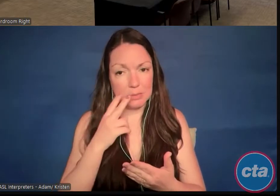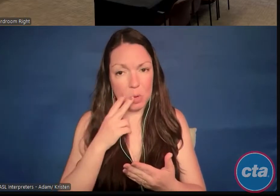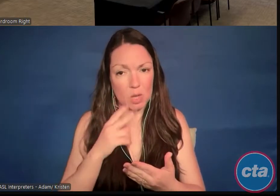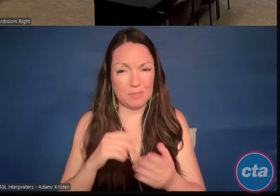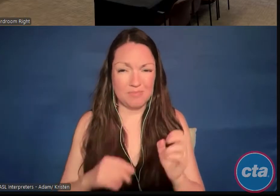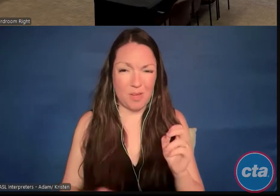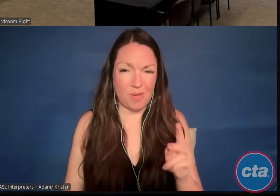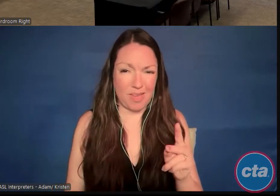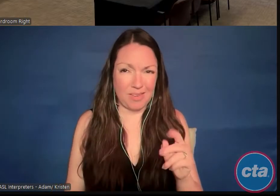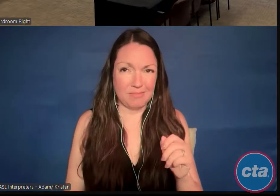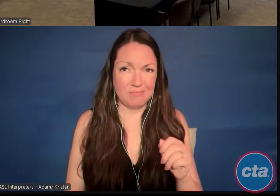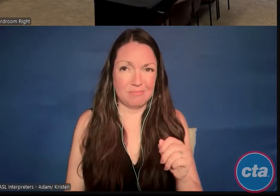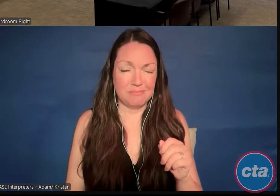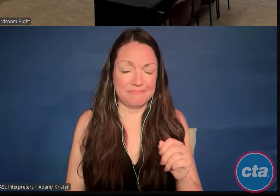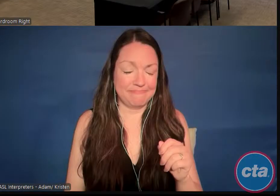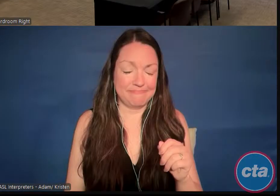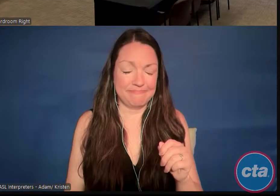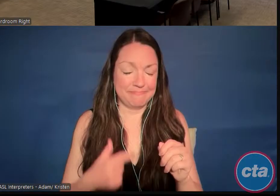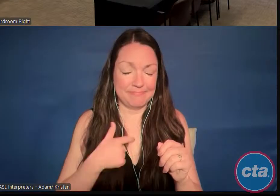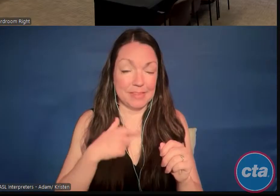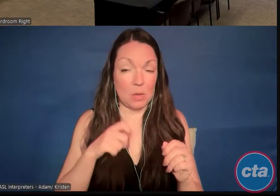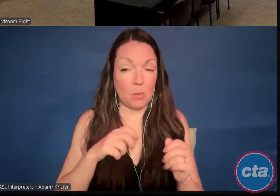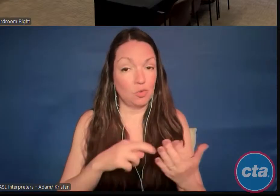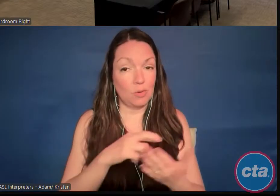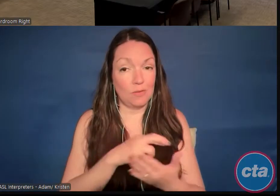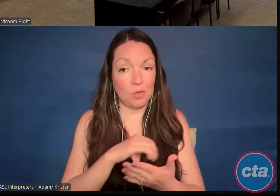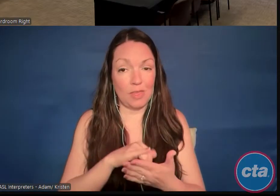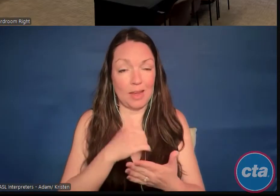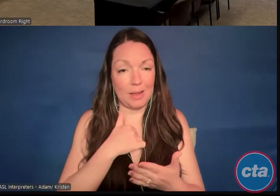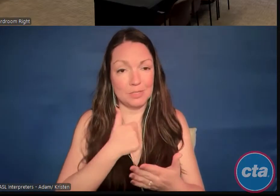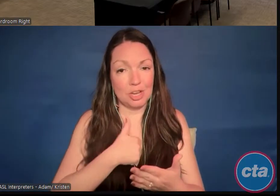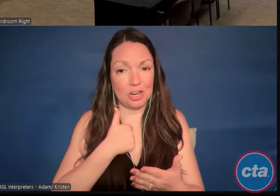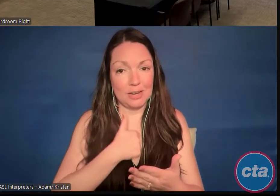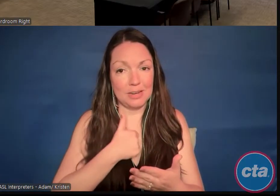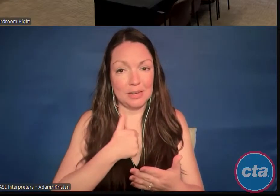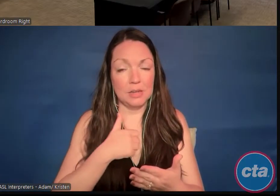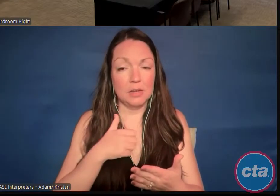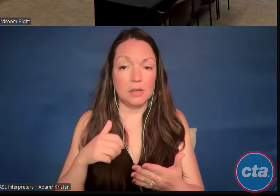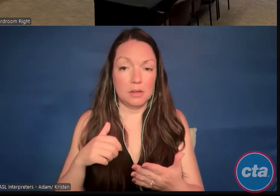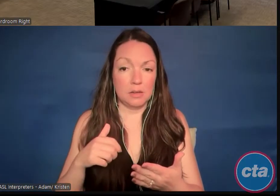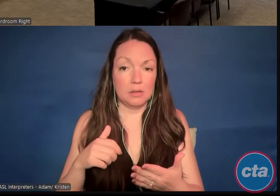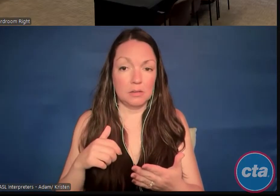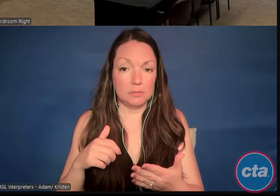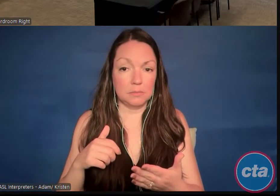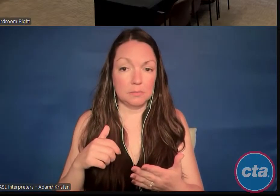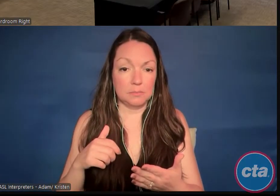would have to just review that. I'm sorry. But